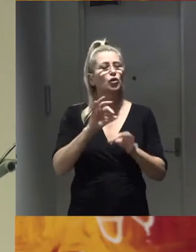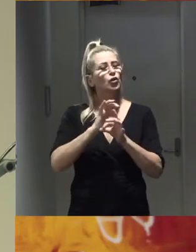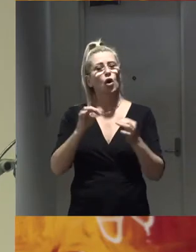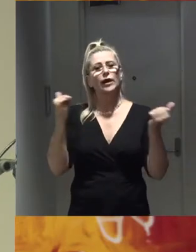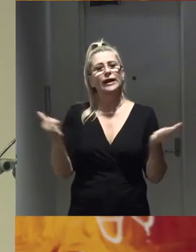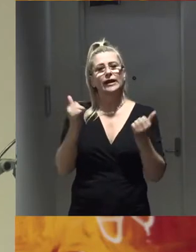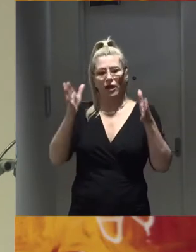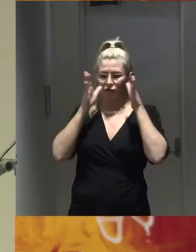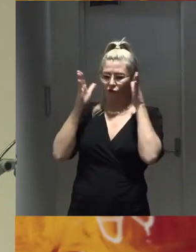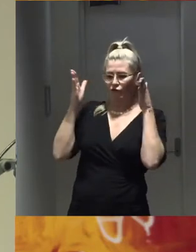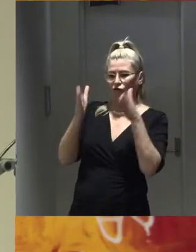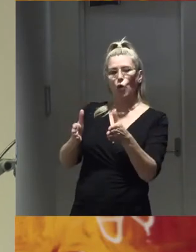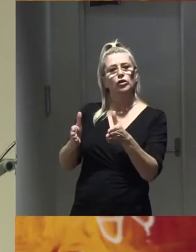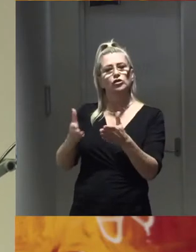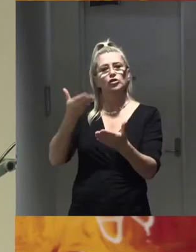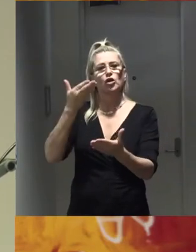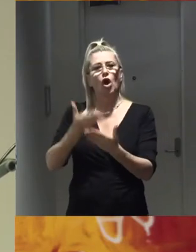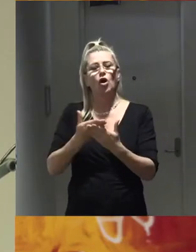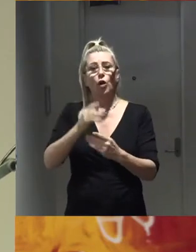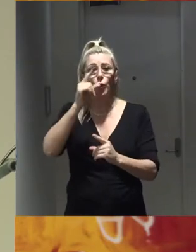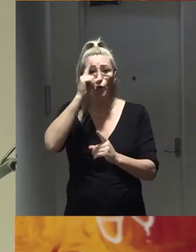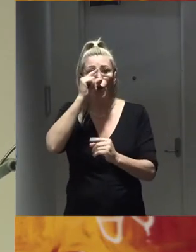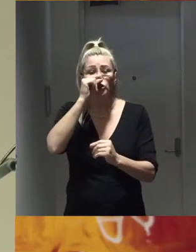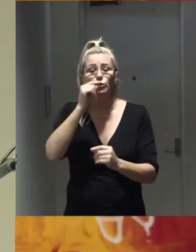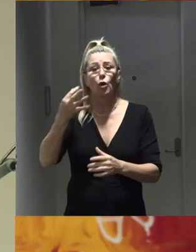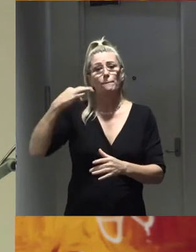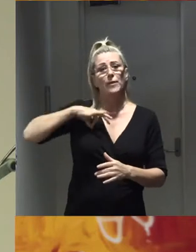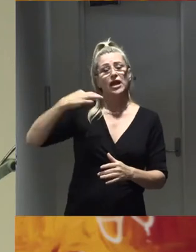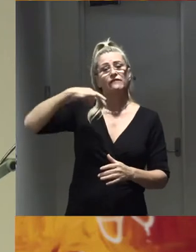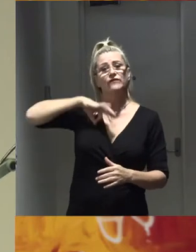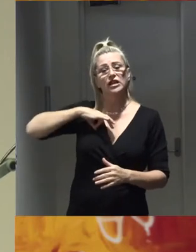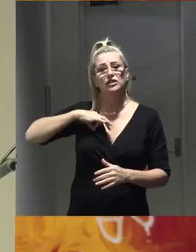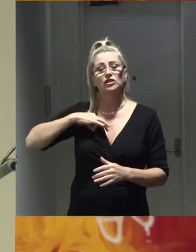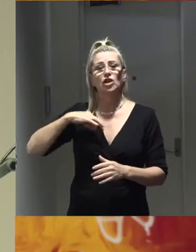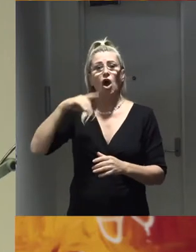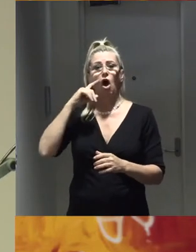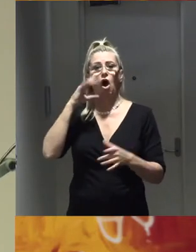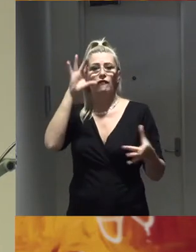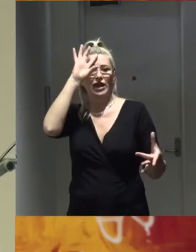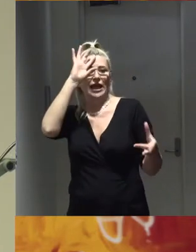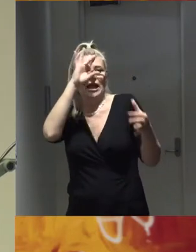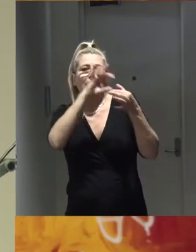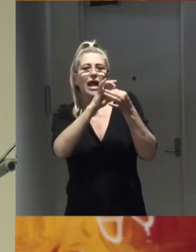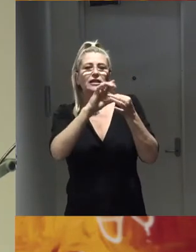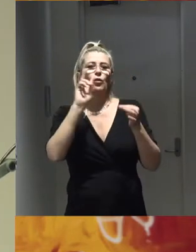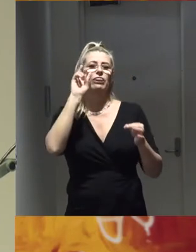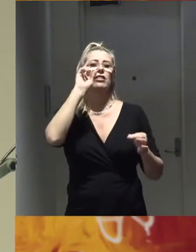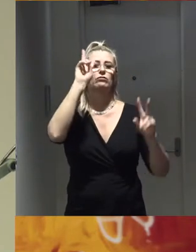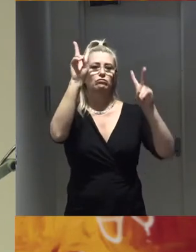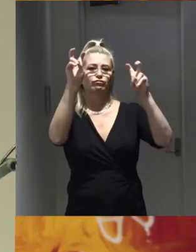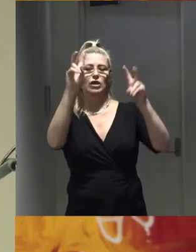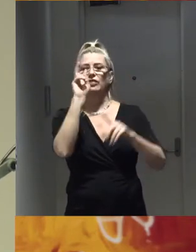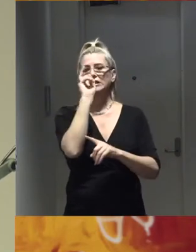attention has been paid to the potential benefits of engaging with the dark side of mental health